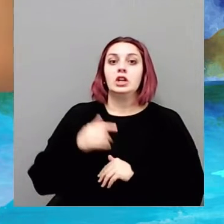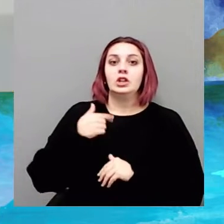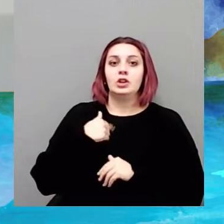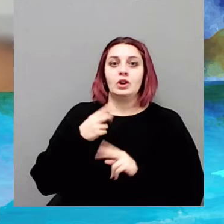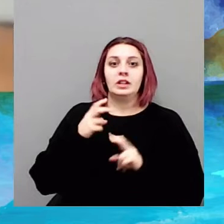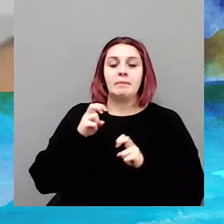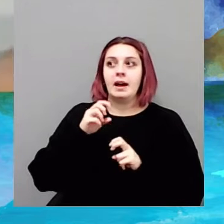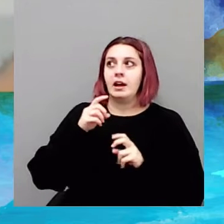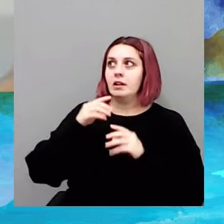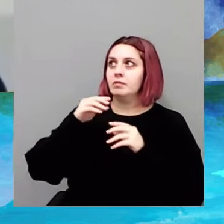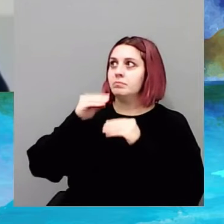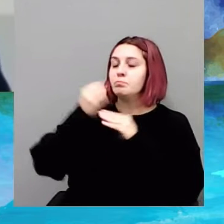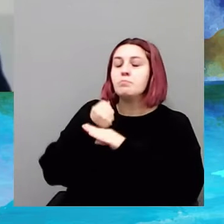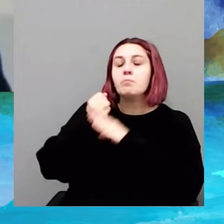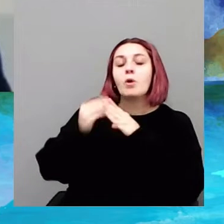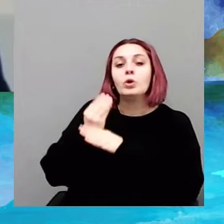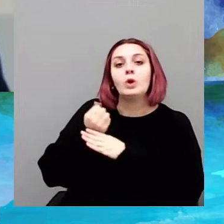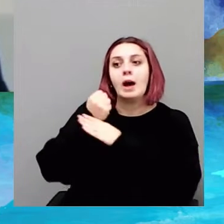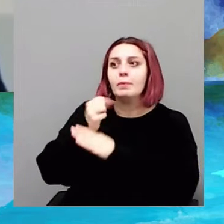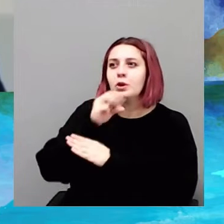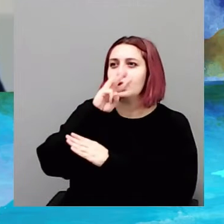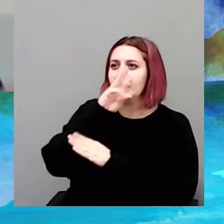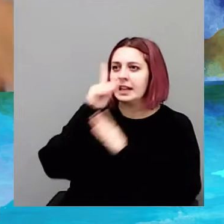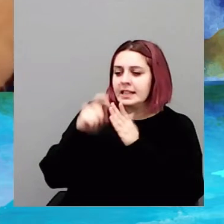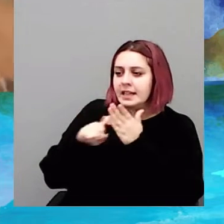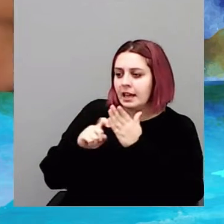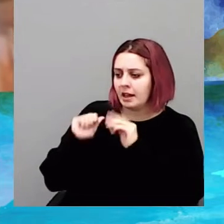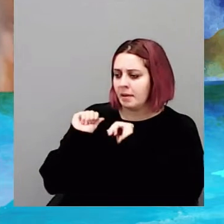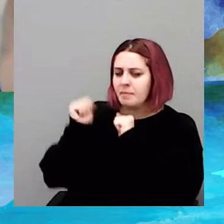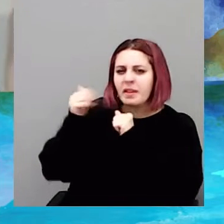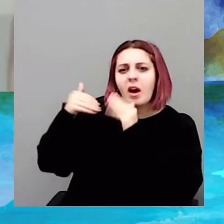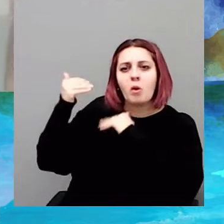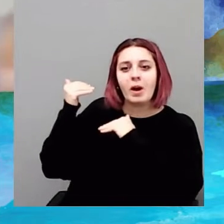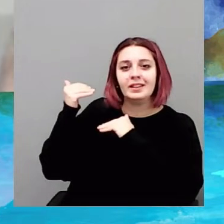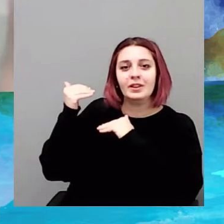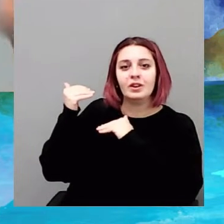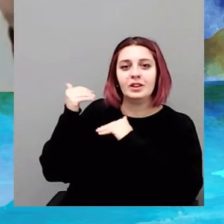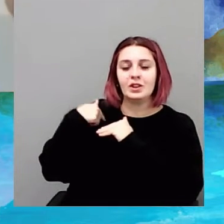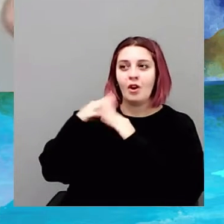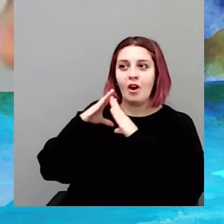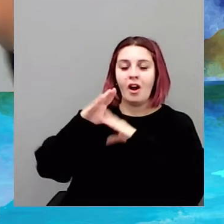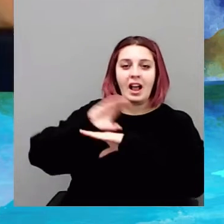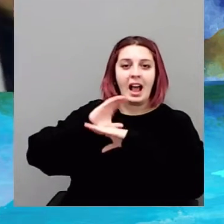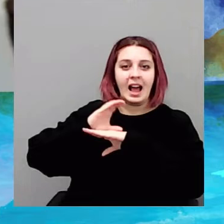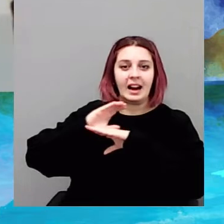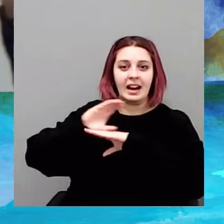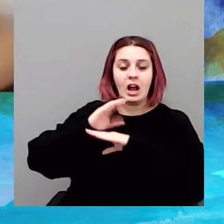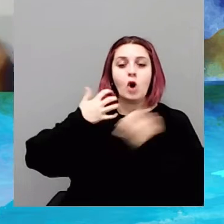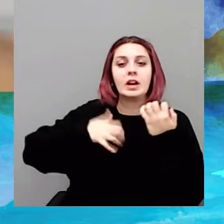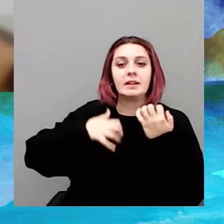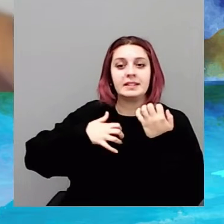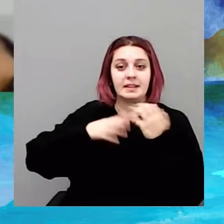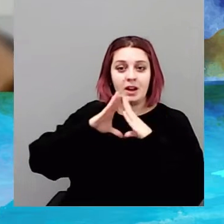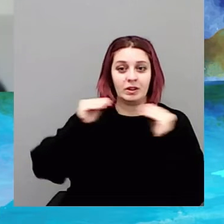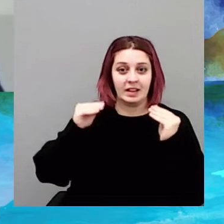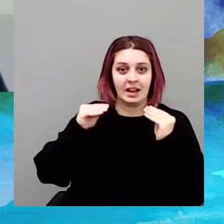Now, with the whole history of 3D printing and support objects, I began when I was finishing my studies at the